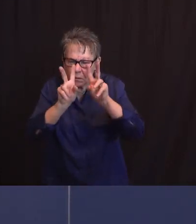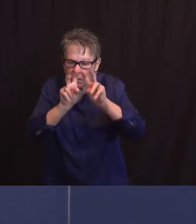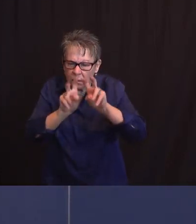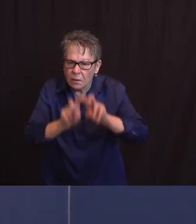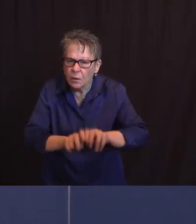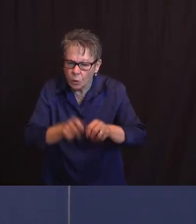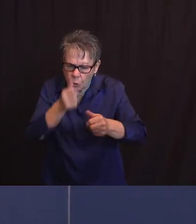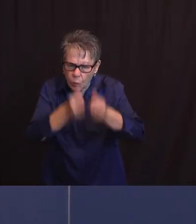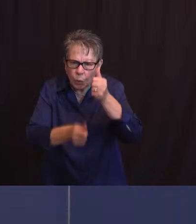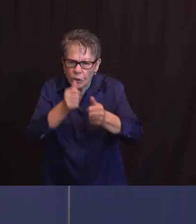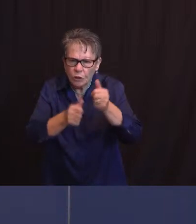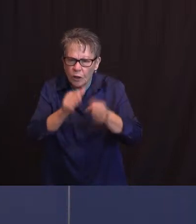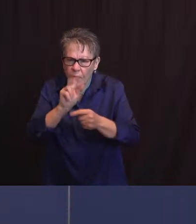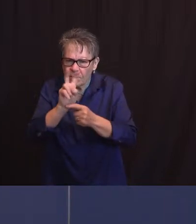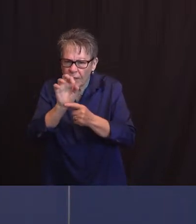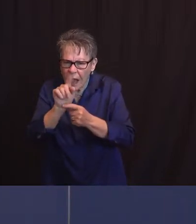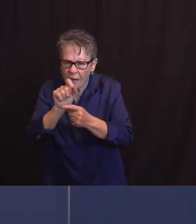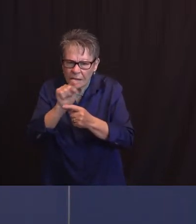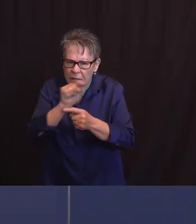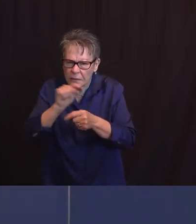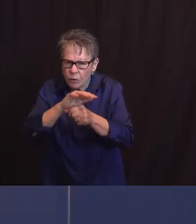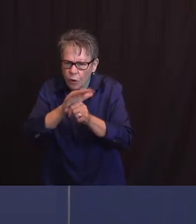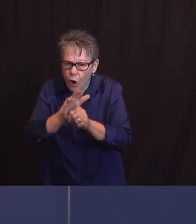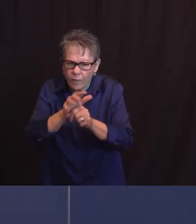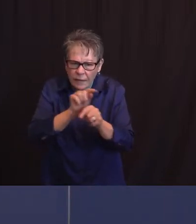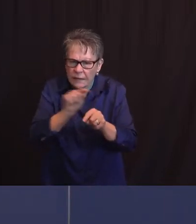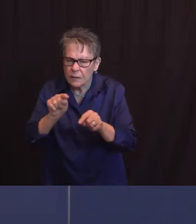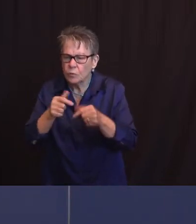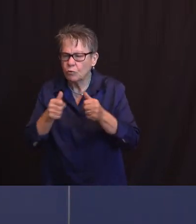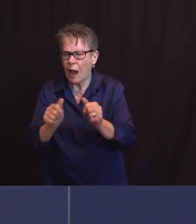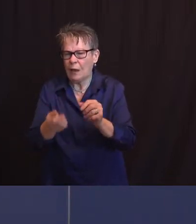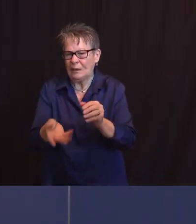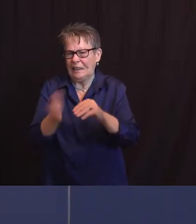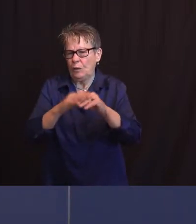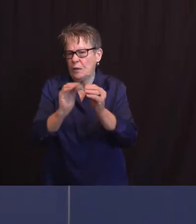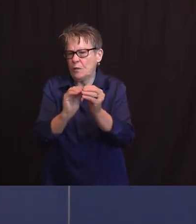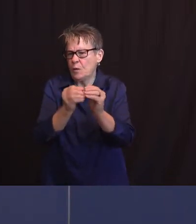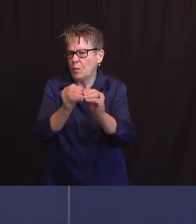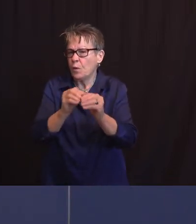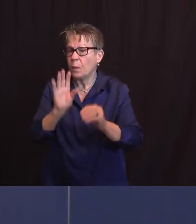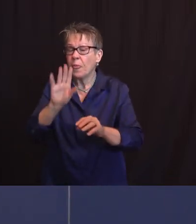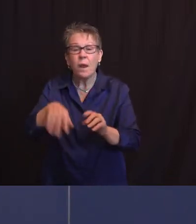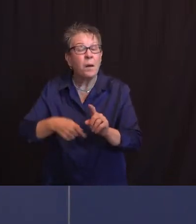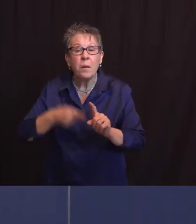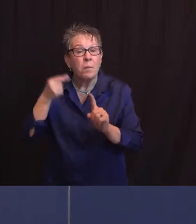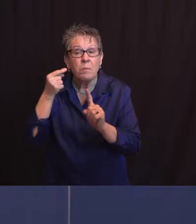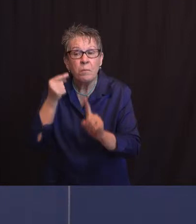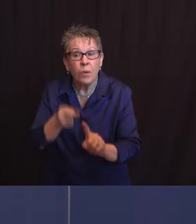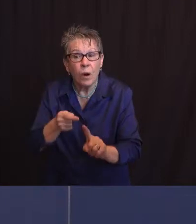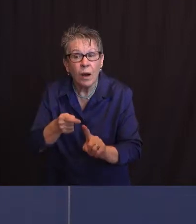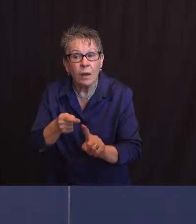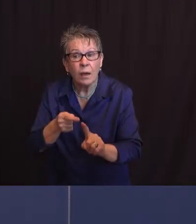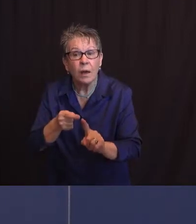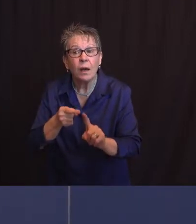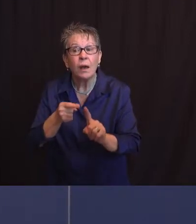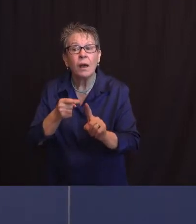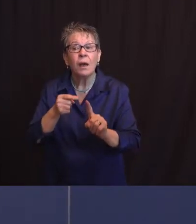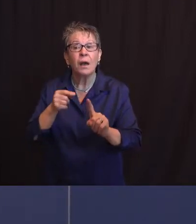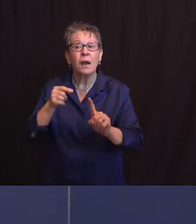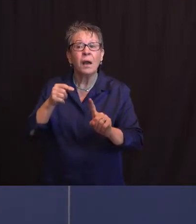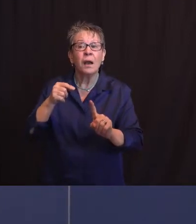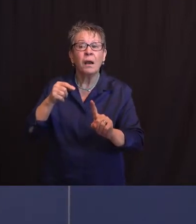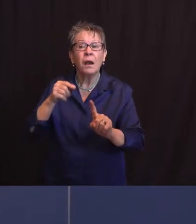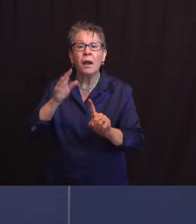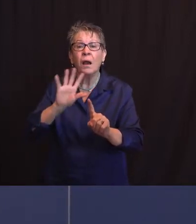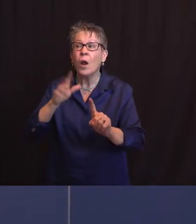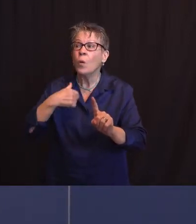that the point that you take that public health intervention begins with the positive case, not with the variants, because we know it exists out there, but with